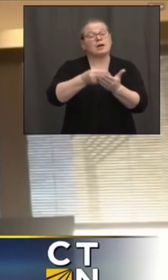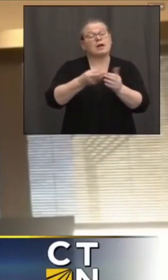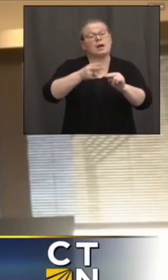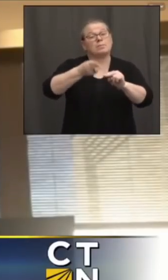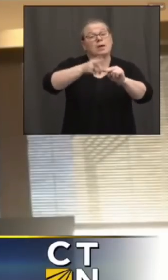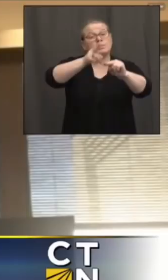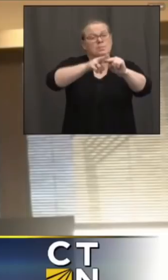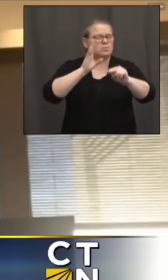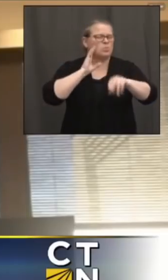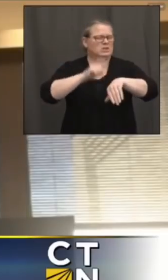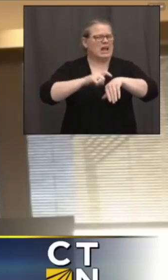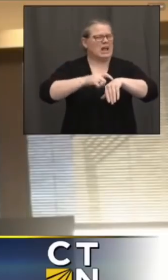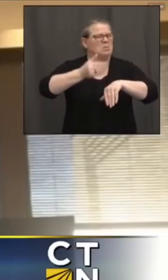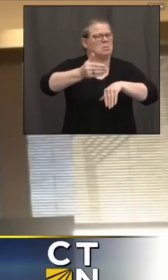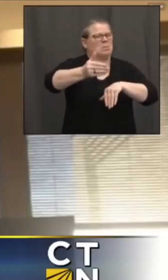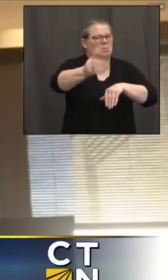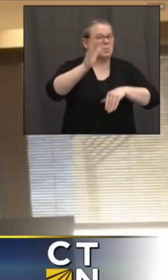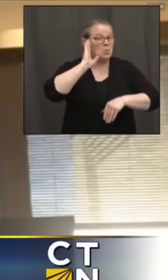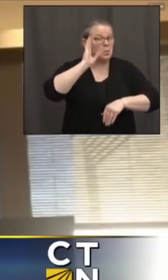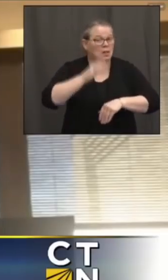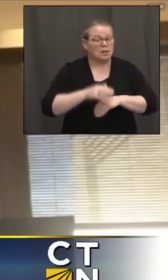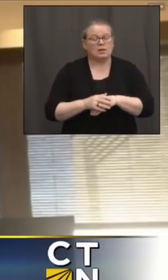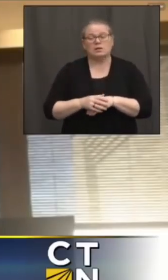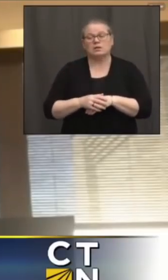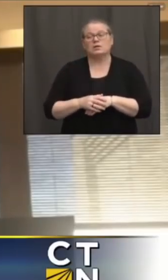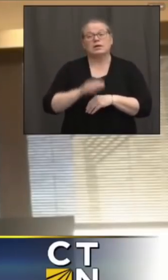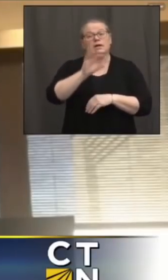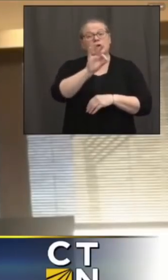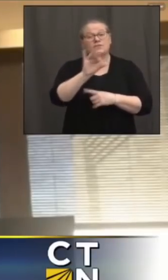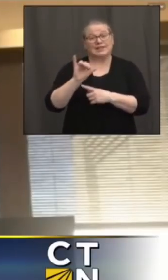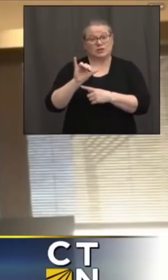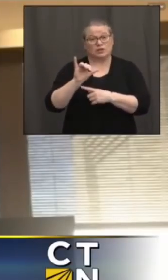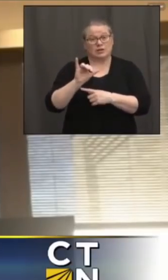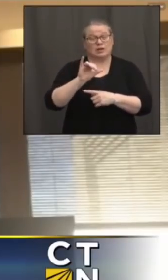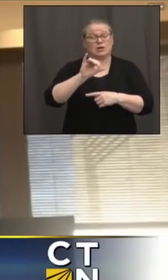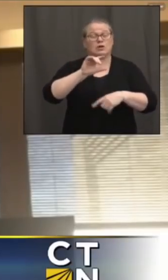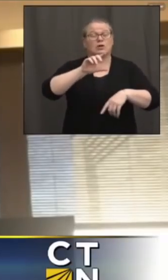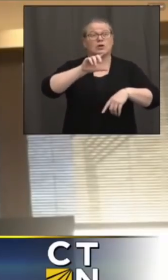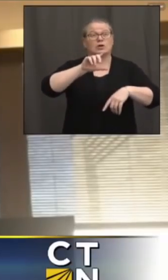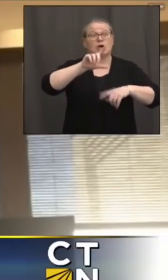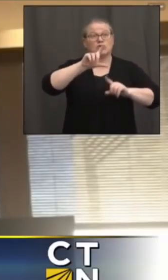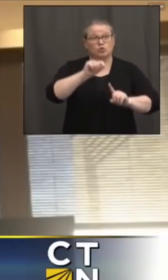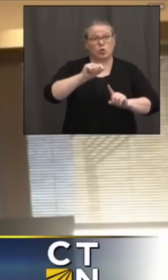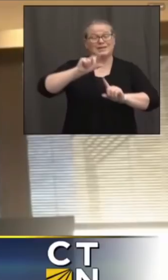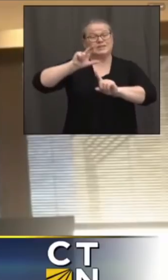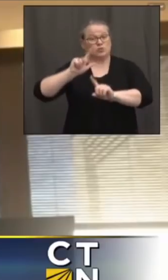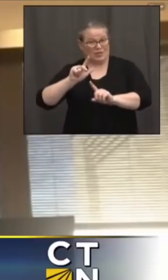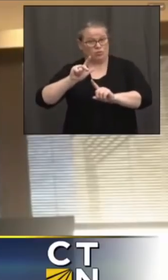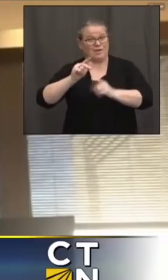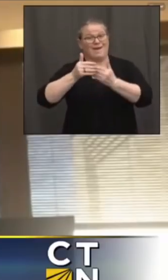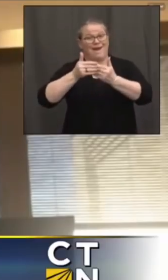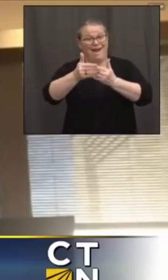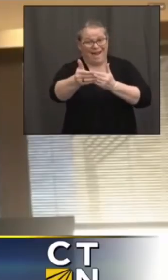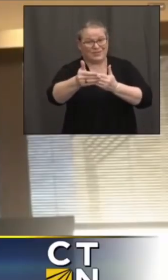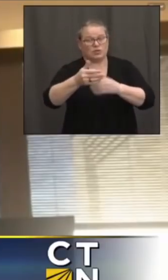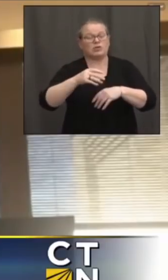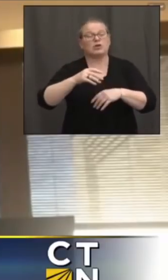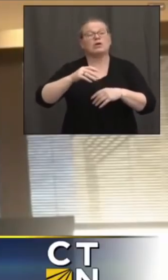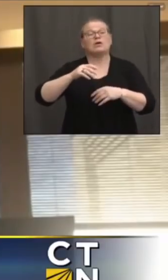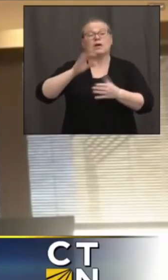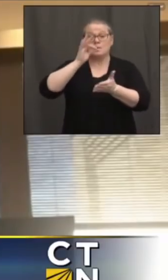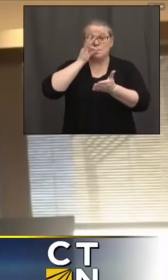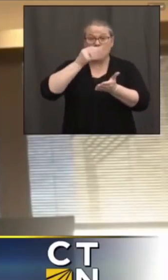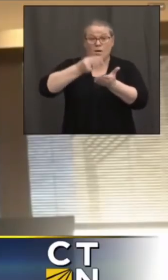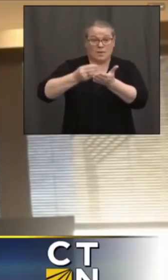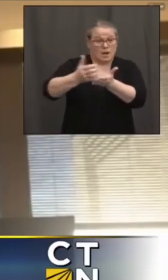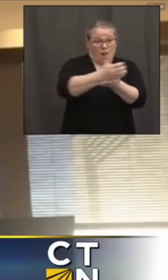increase. We are expecting that after fiscal 2023, we would provide 50% back to municipalities that have